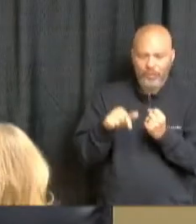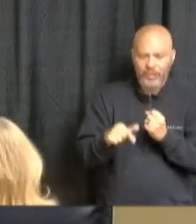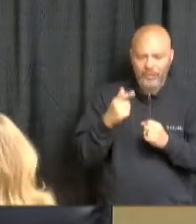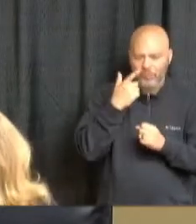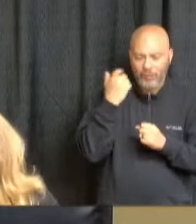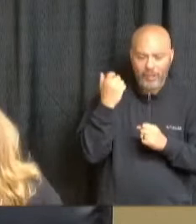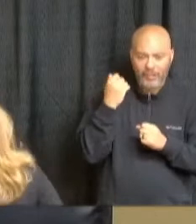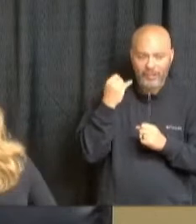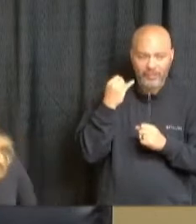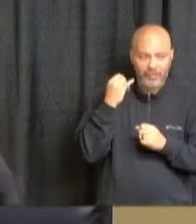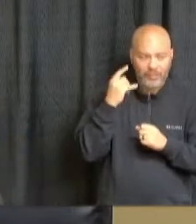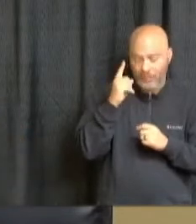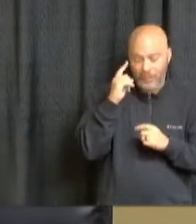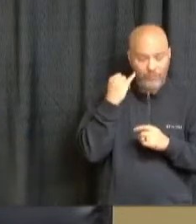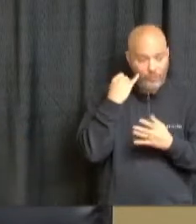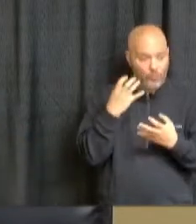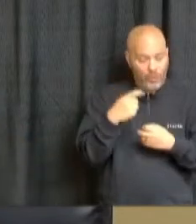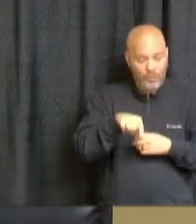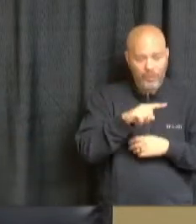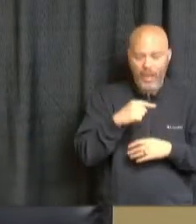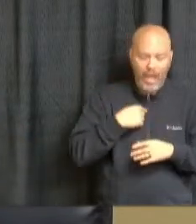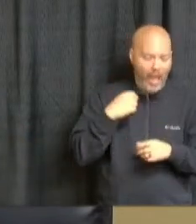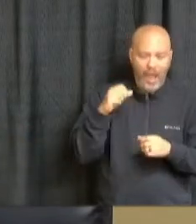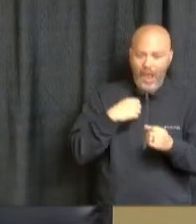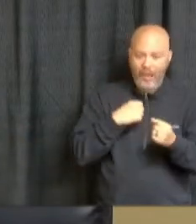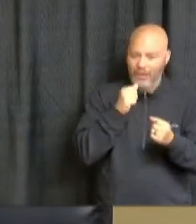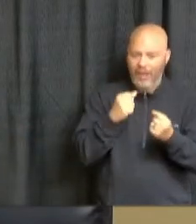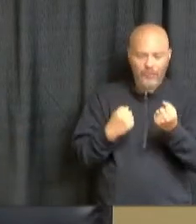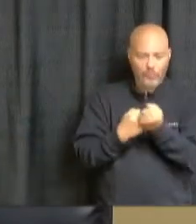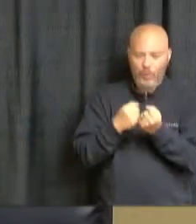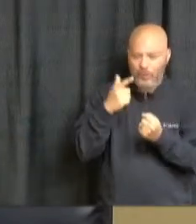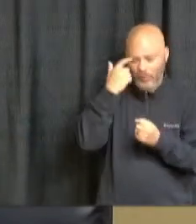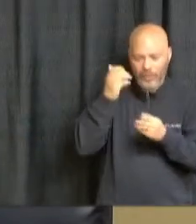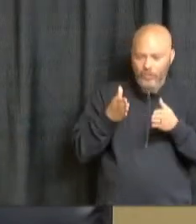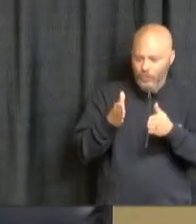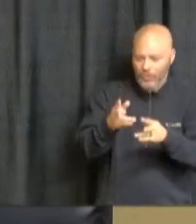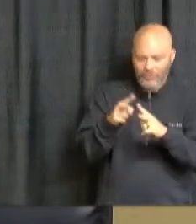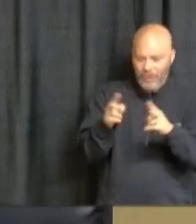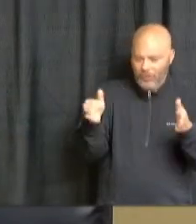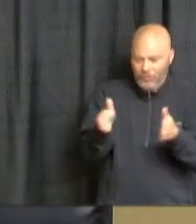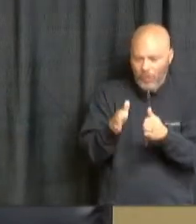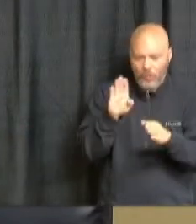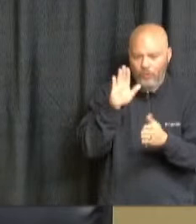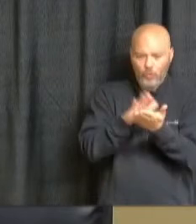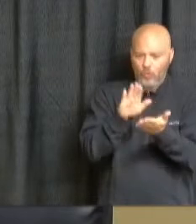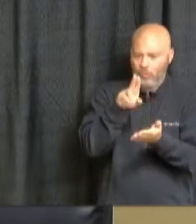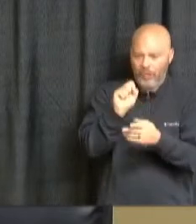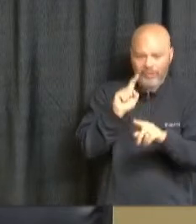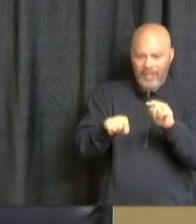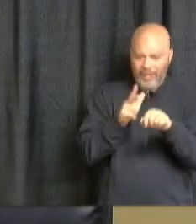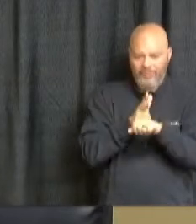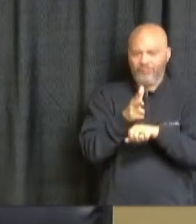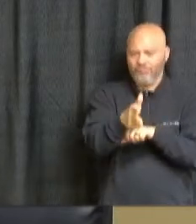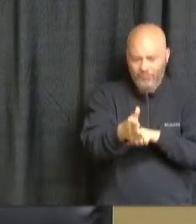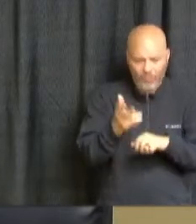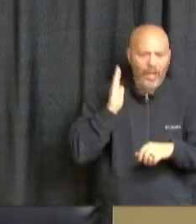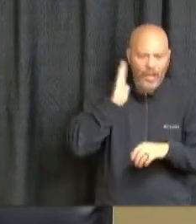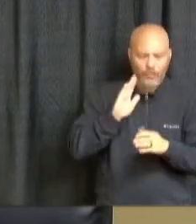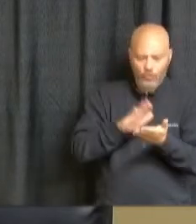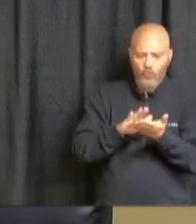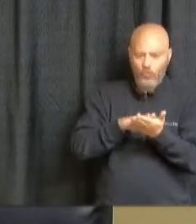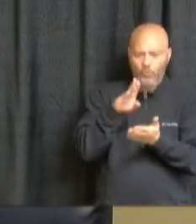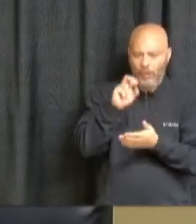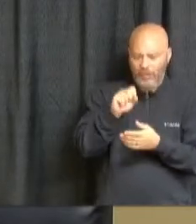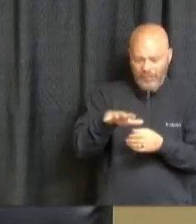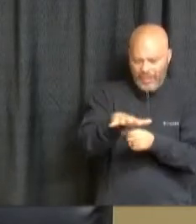If you like, that's up to you. But I'm going to be voting against this because the streets are so narrow, the school buses can't even go down there. I used to drive the school bus